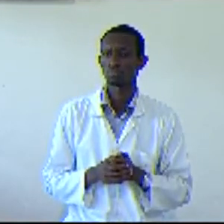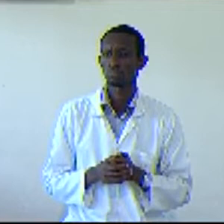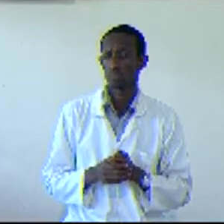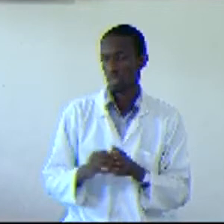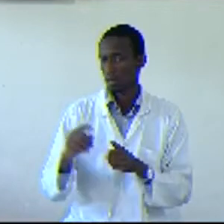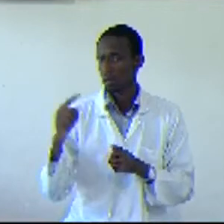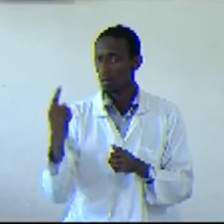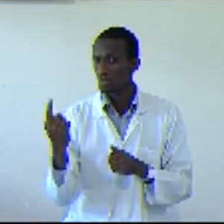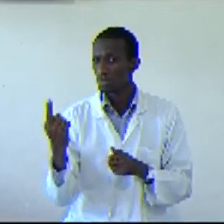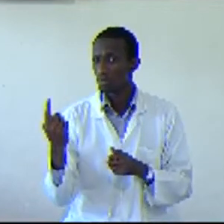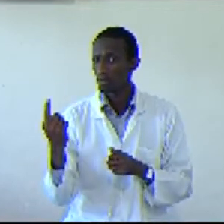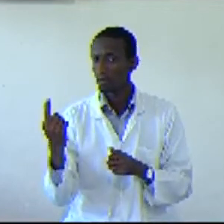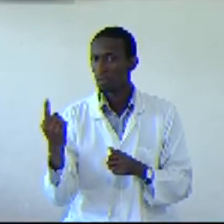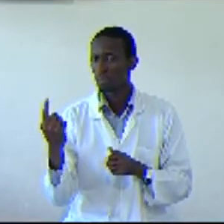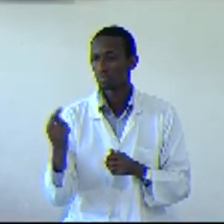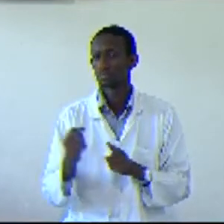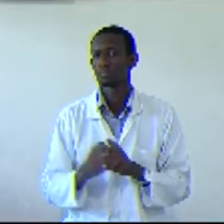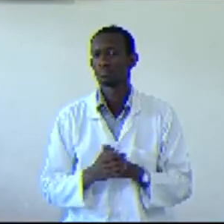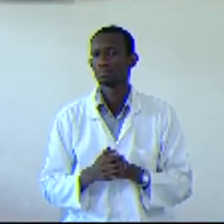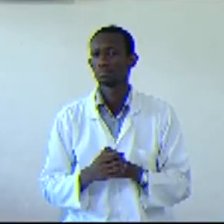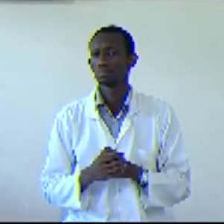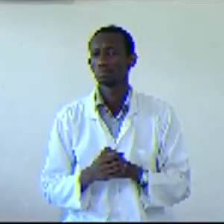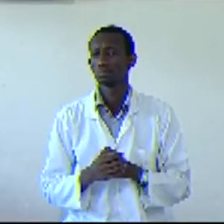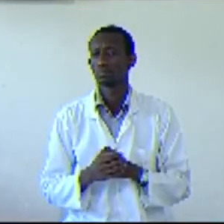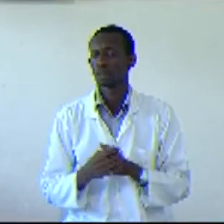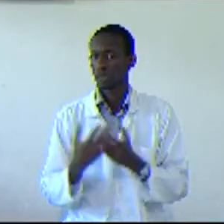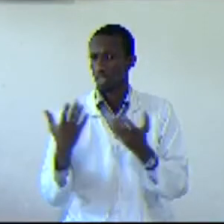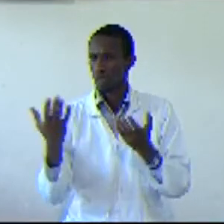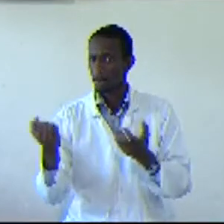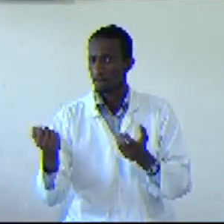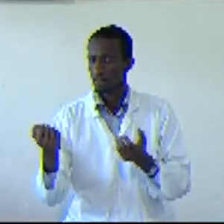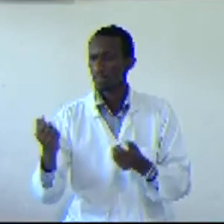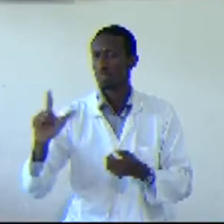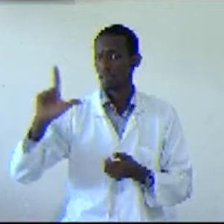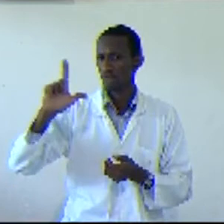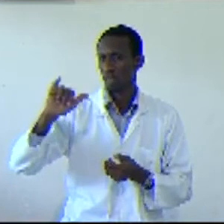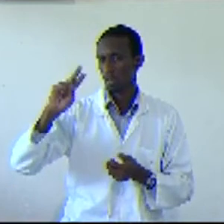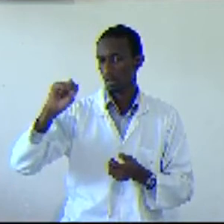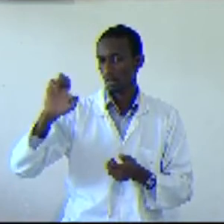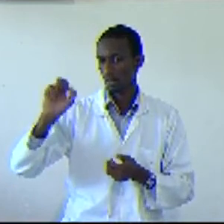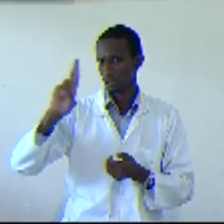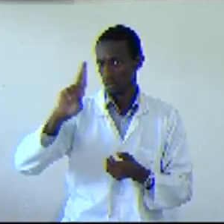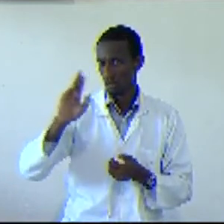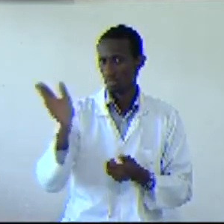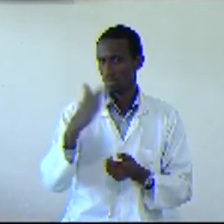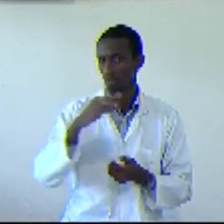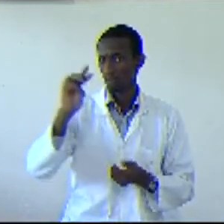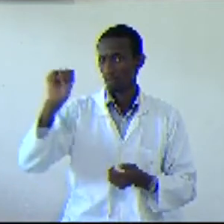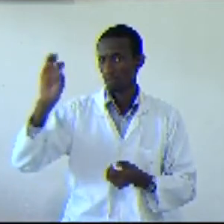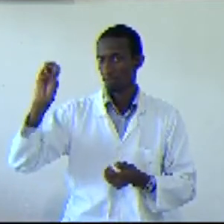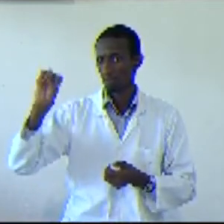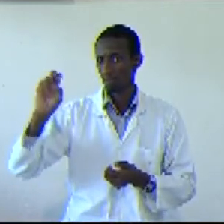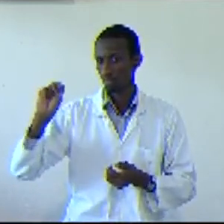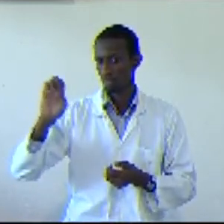with more linear momentum is that